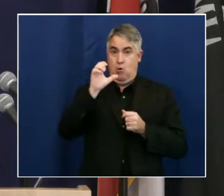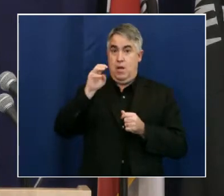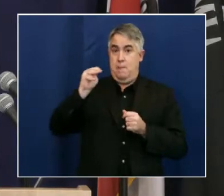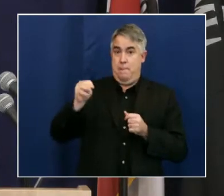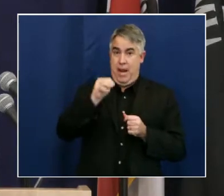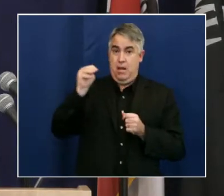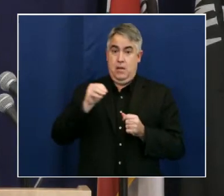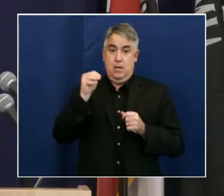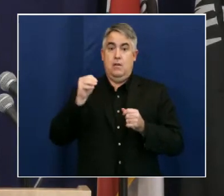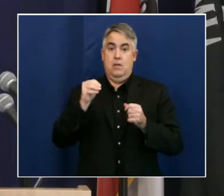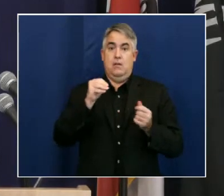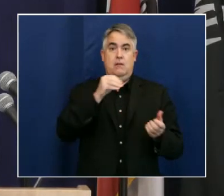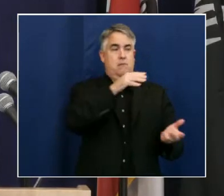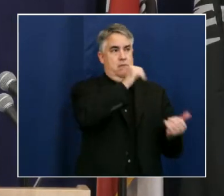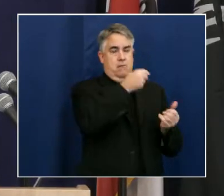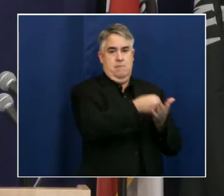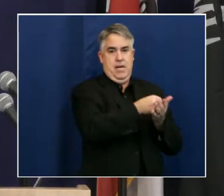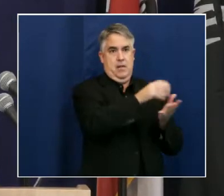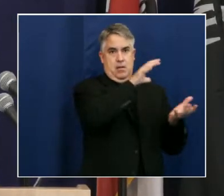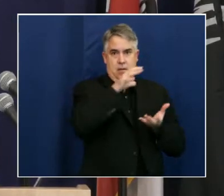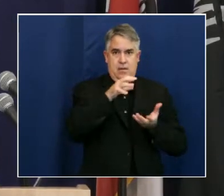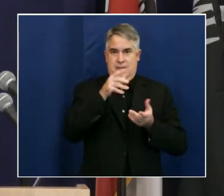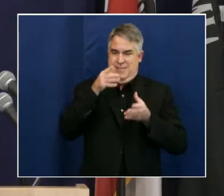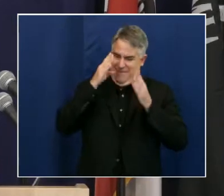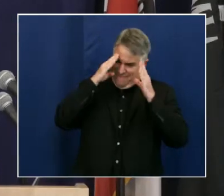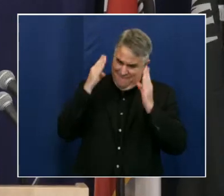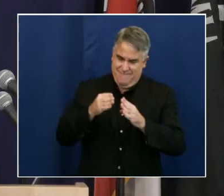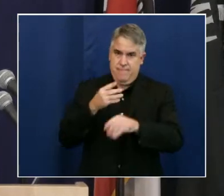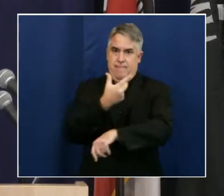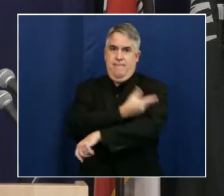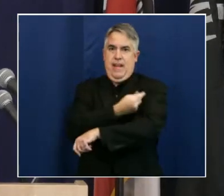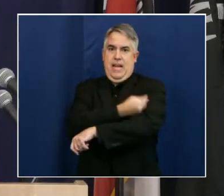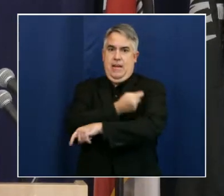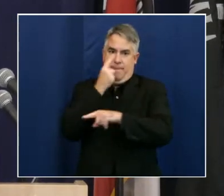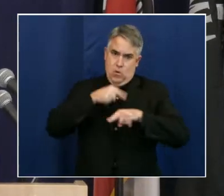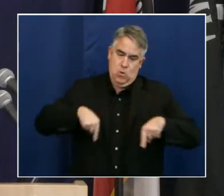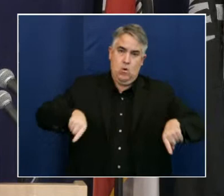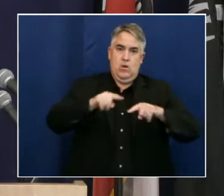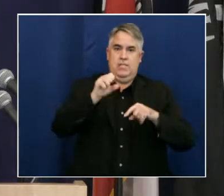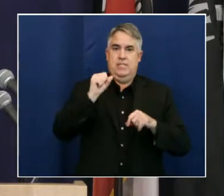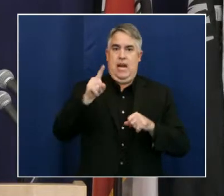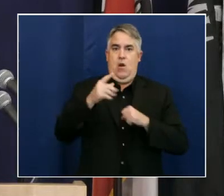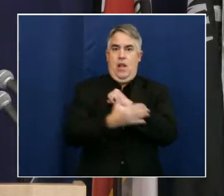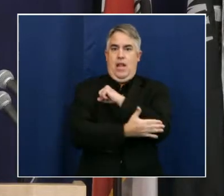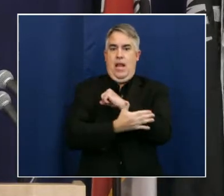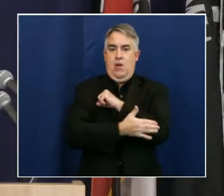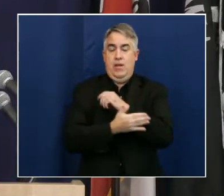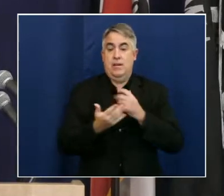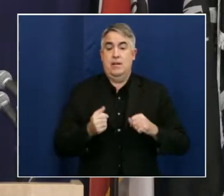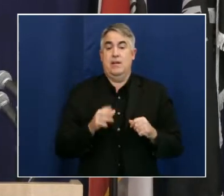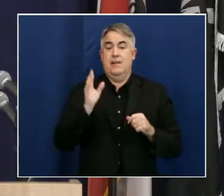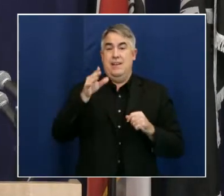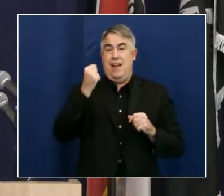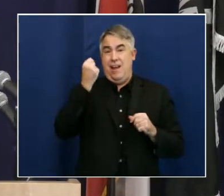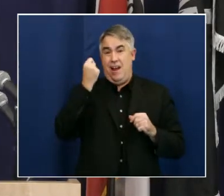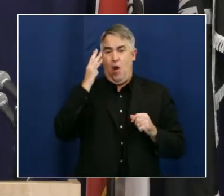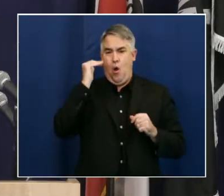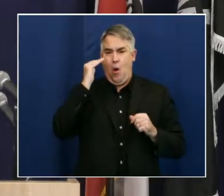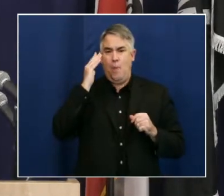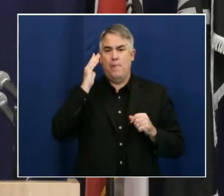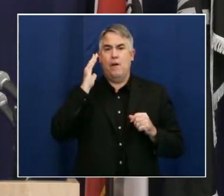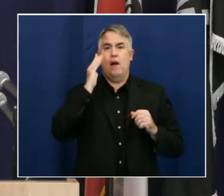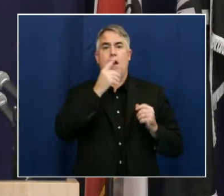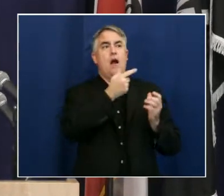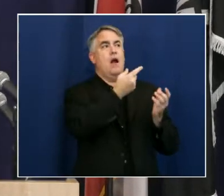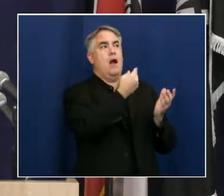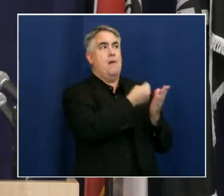vaccine distribution. This is a significant investment, funds we hope to get reimbursed at some point, but we want